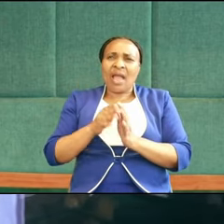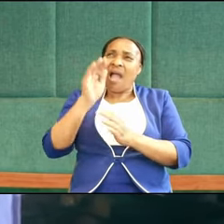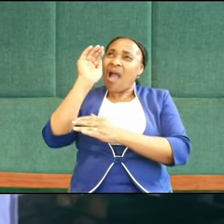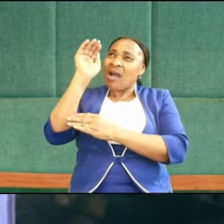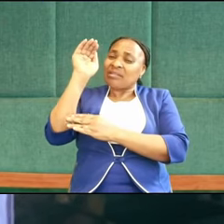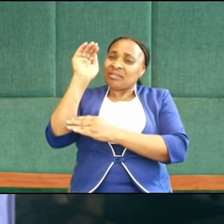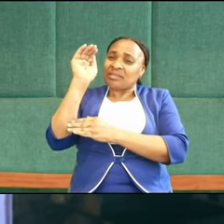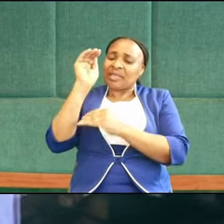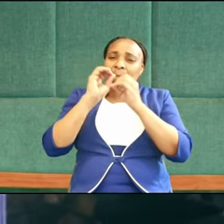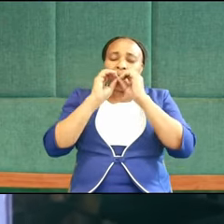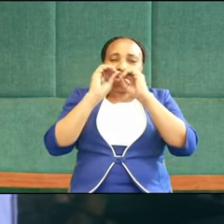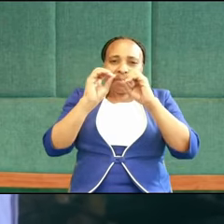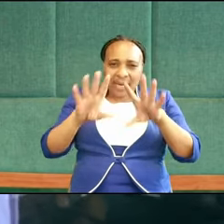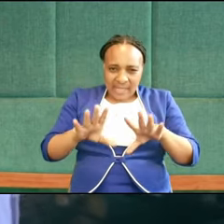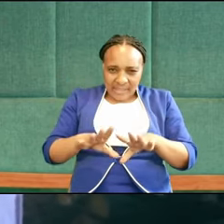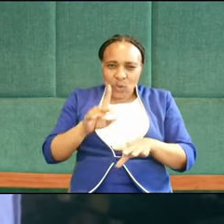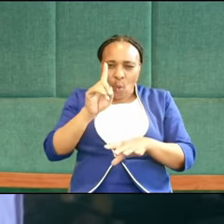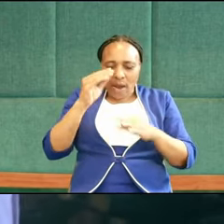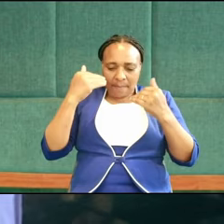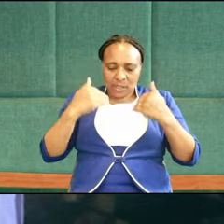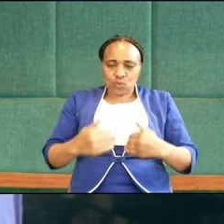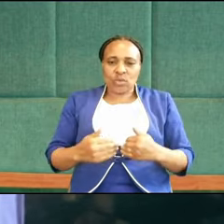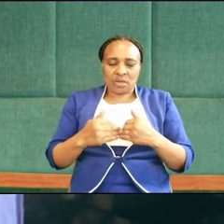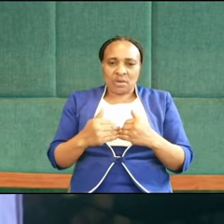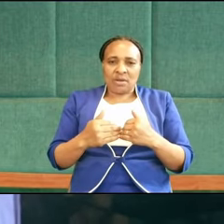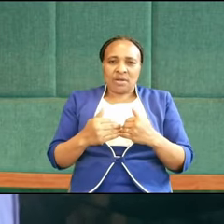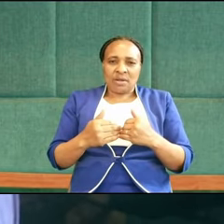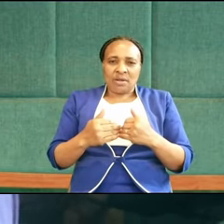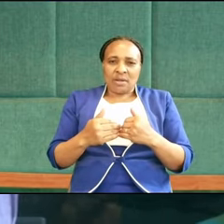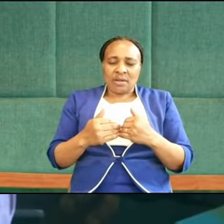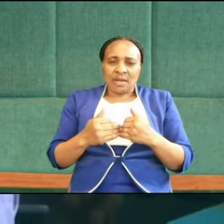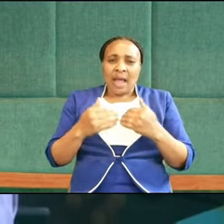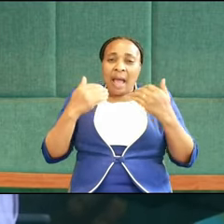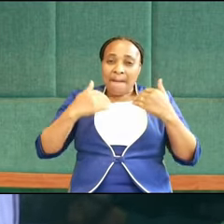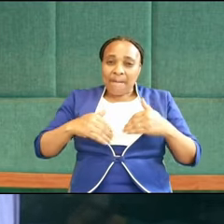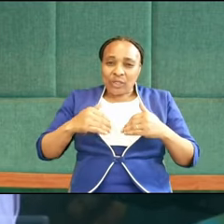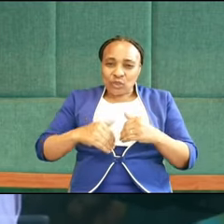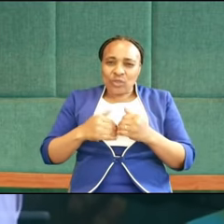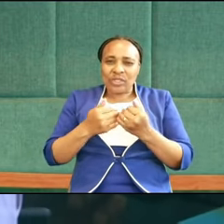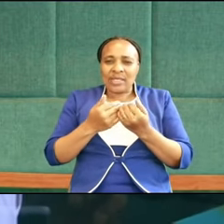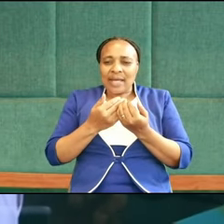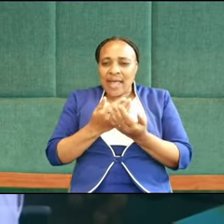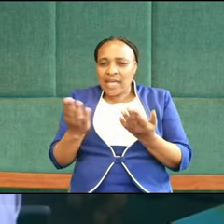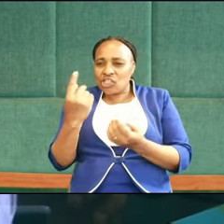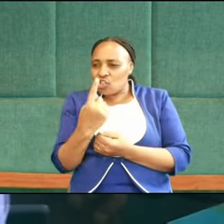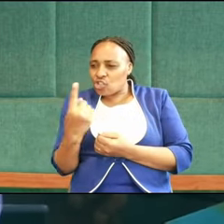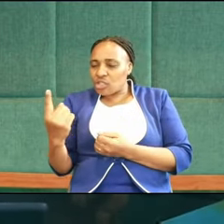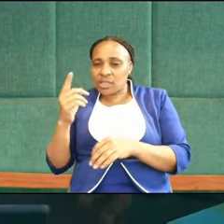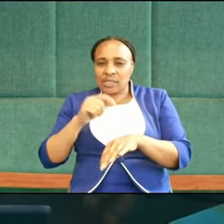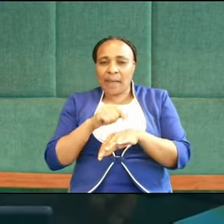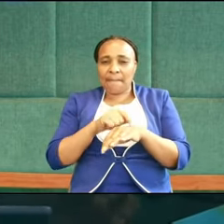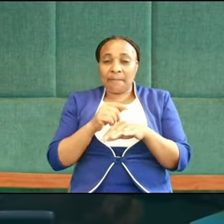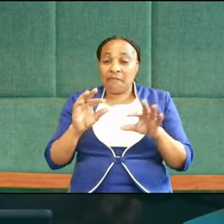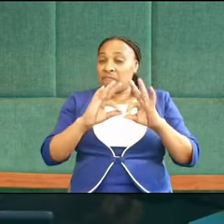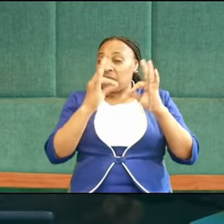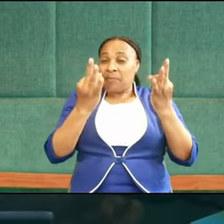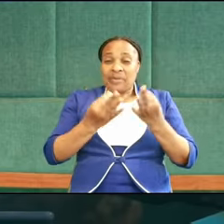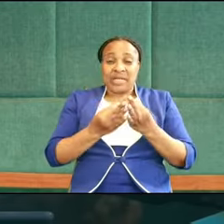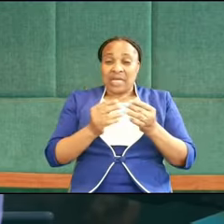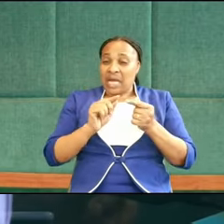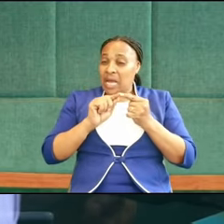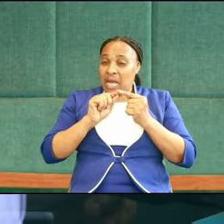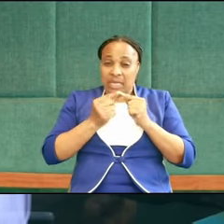that just bless one person, a person at a time. The families are